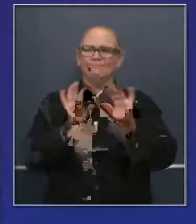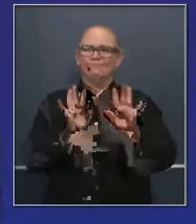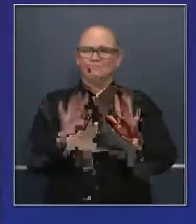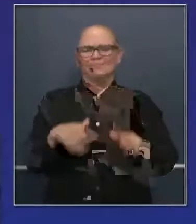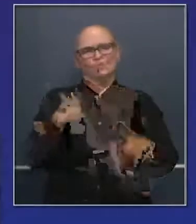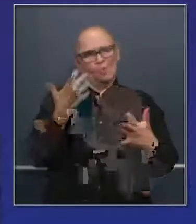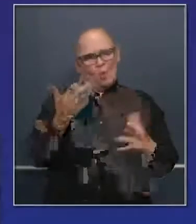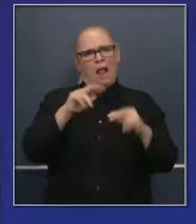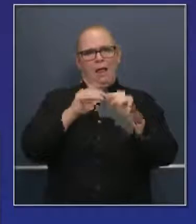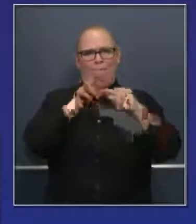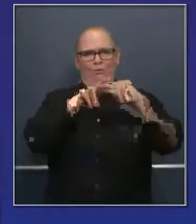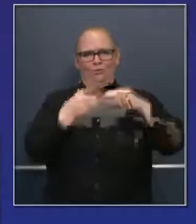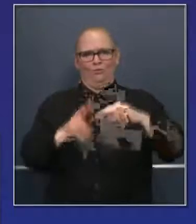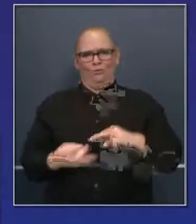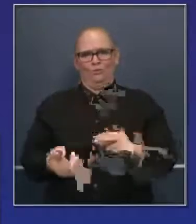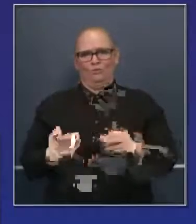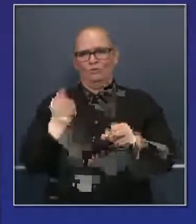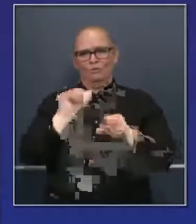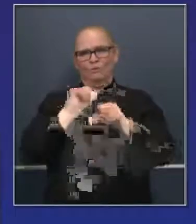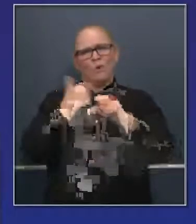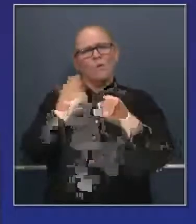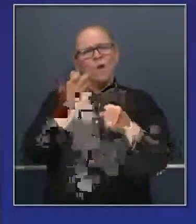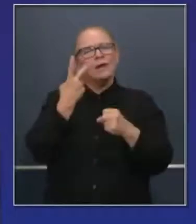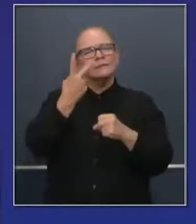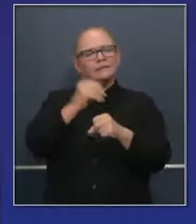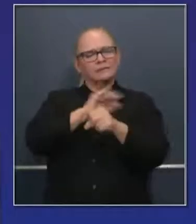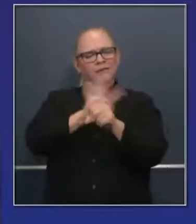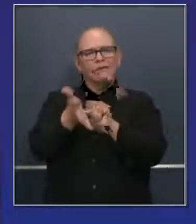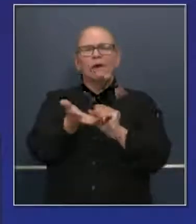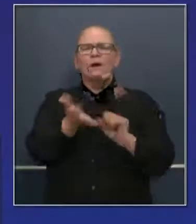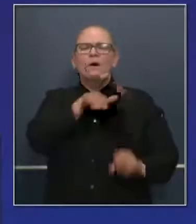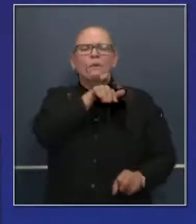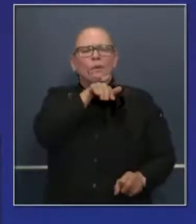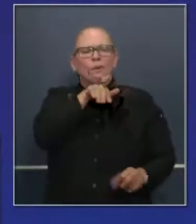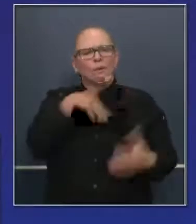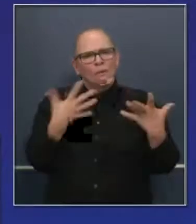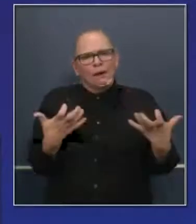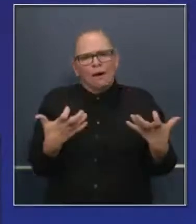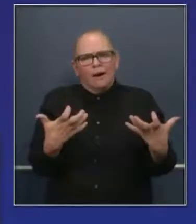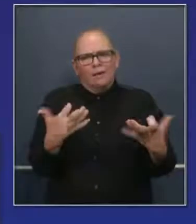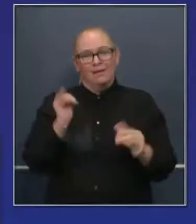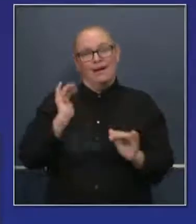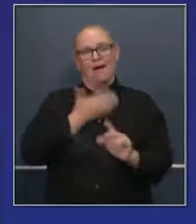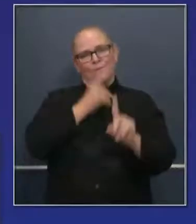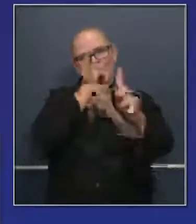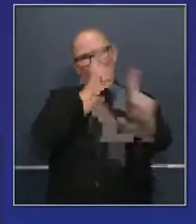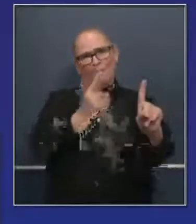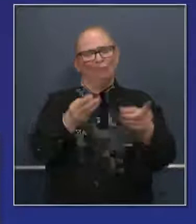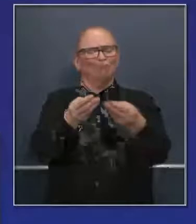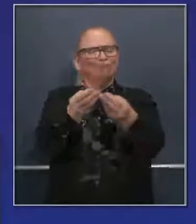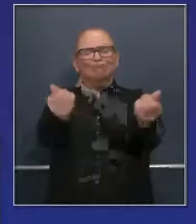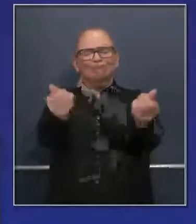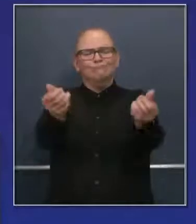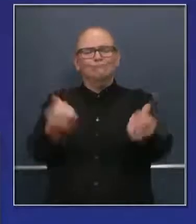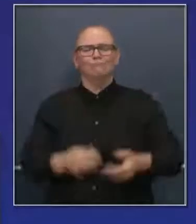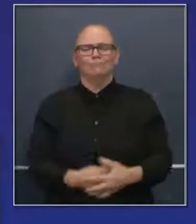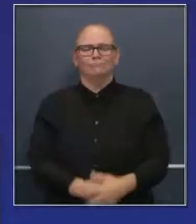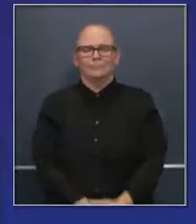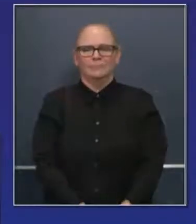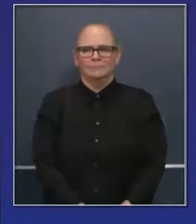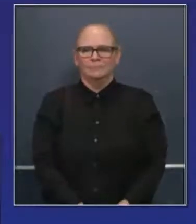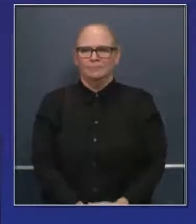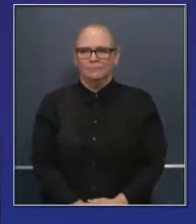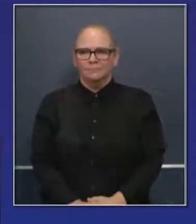extinguish this virus, which is indeed our long-term goal, or at least mitigate its impacts through therapeutics and